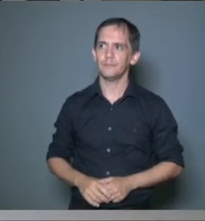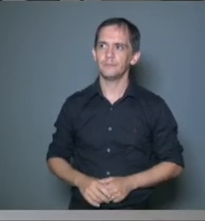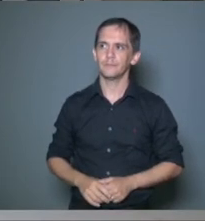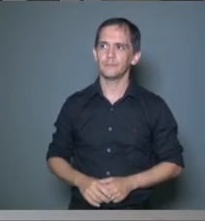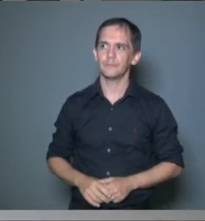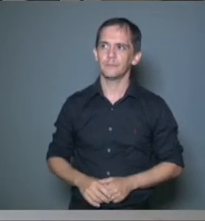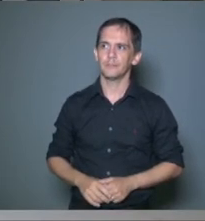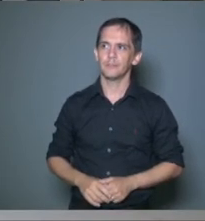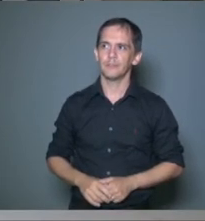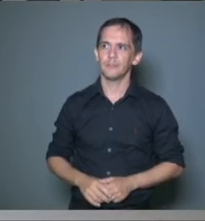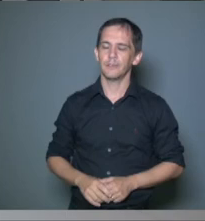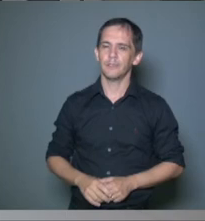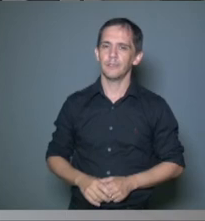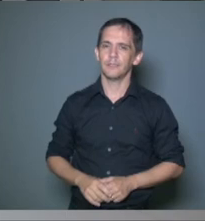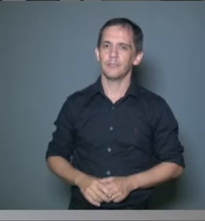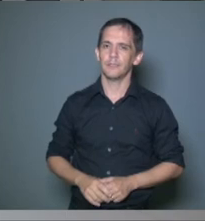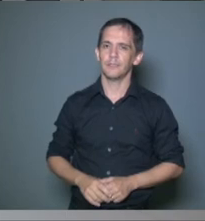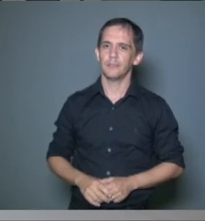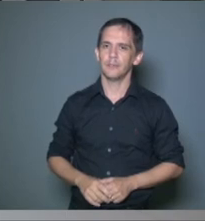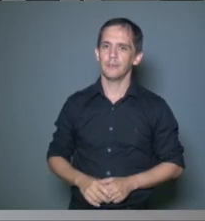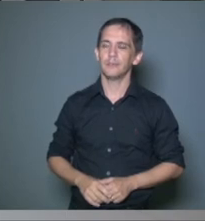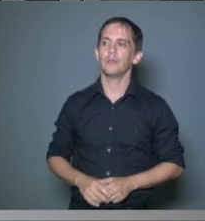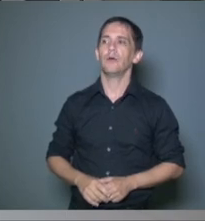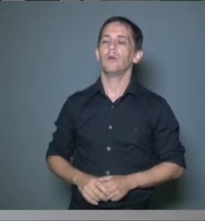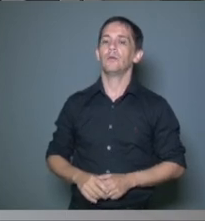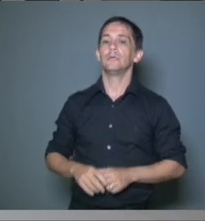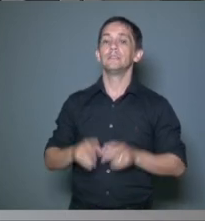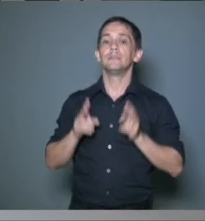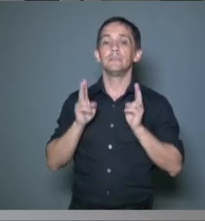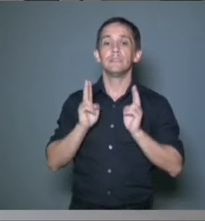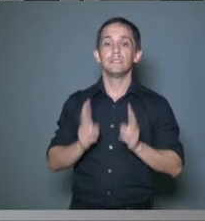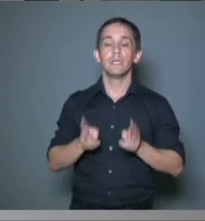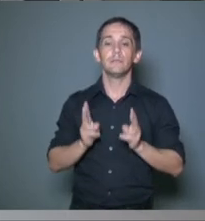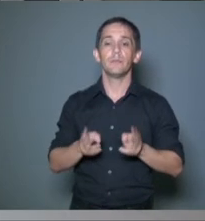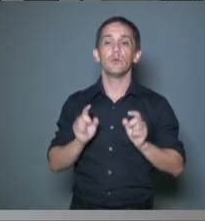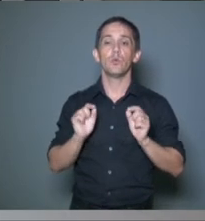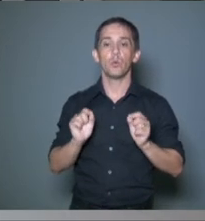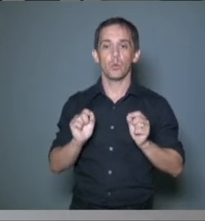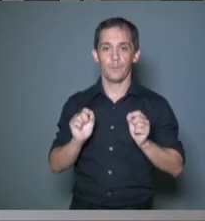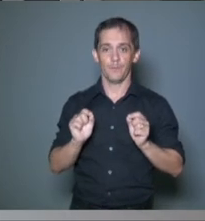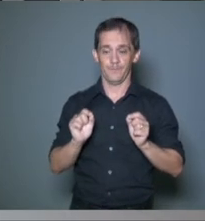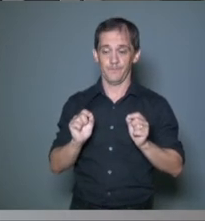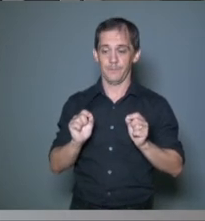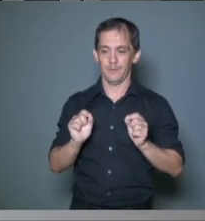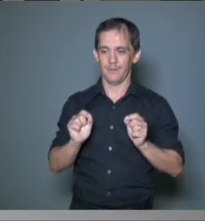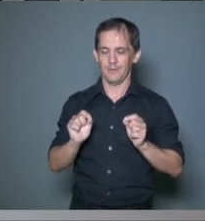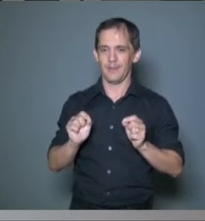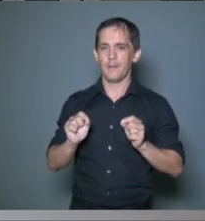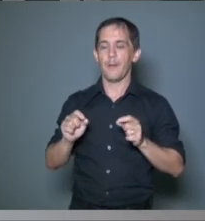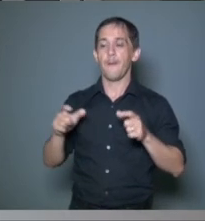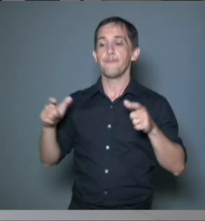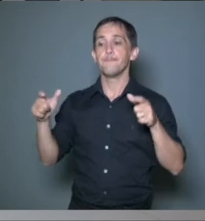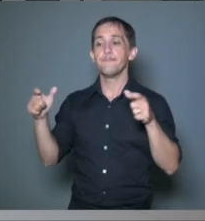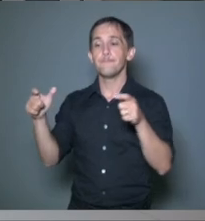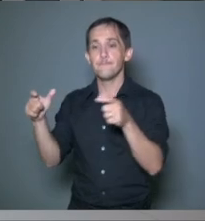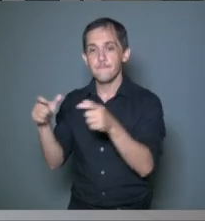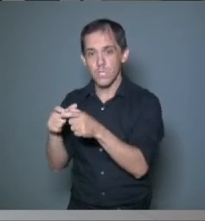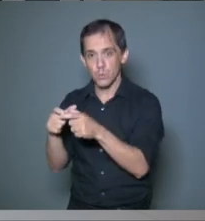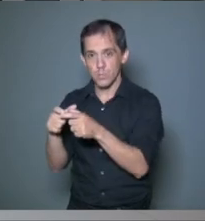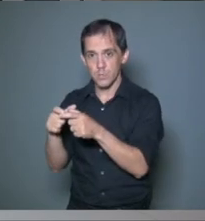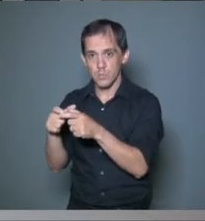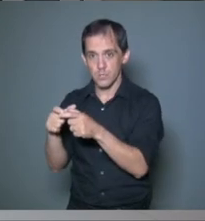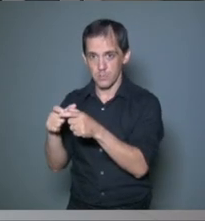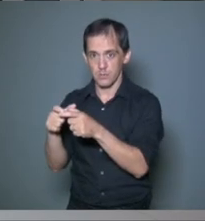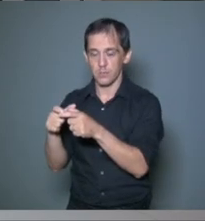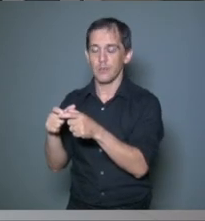So you will maintain the 1/3, 2/3 ratio of owned and leased land.